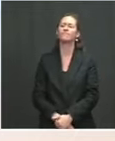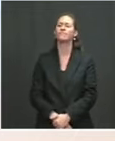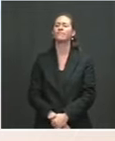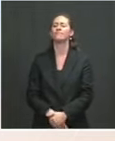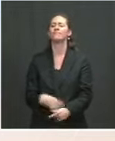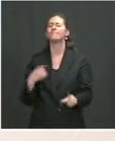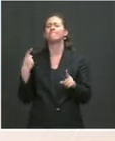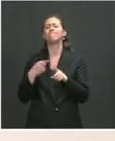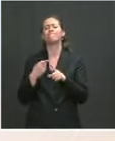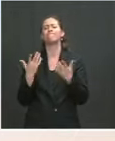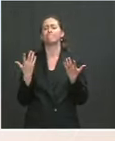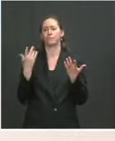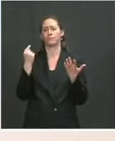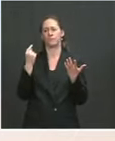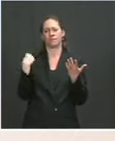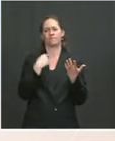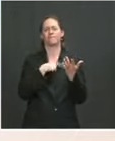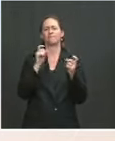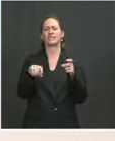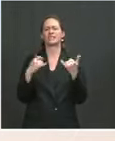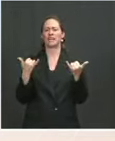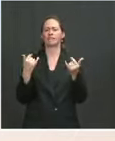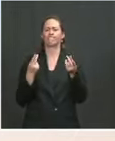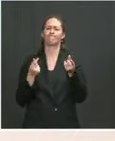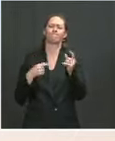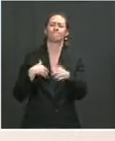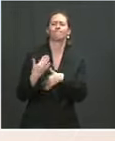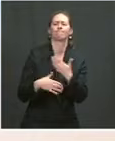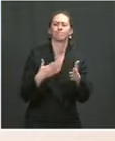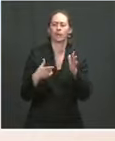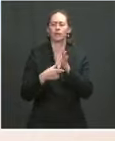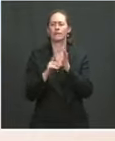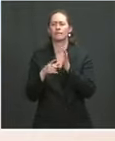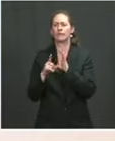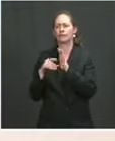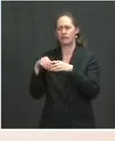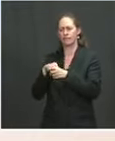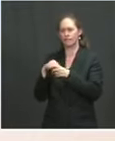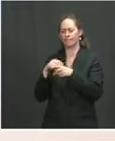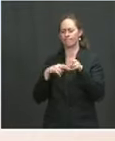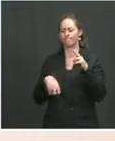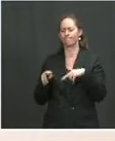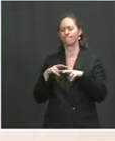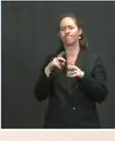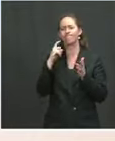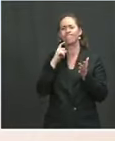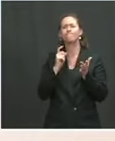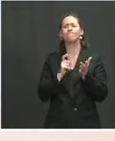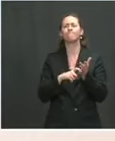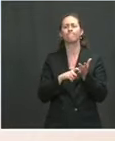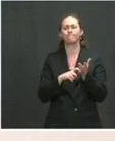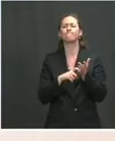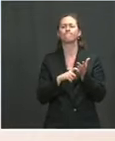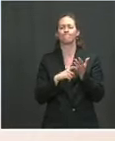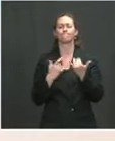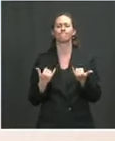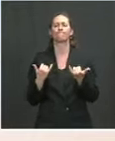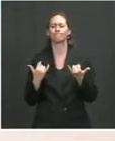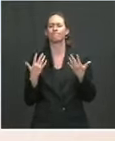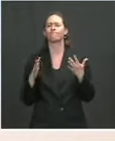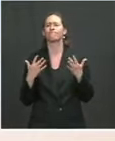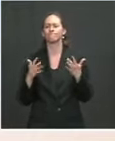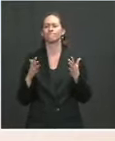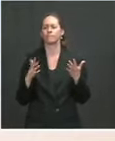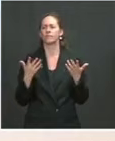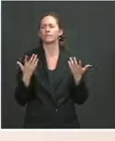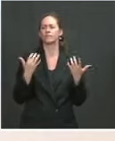rapid review internally is because we recognize that threat. And we will assess, based on that review, what additional